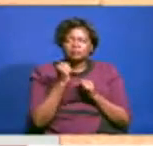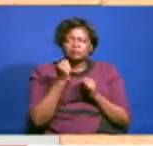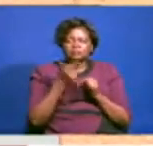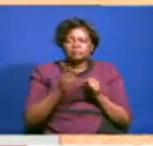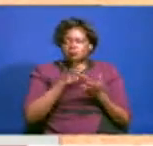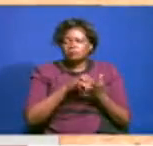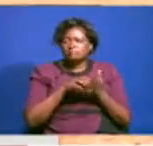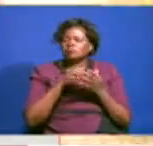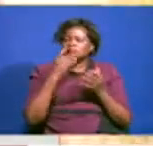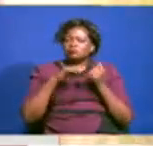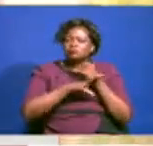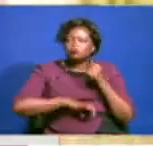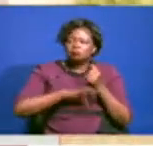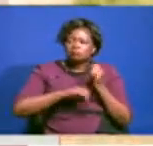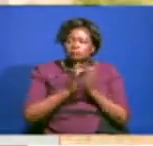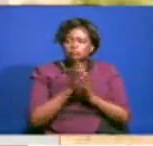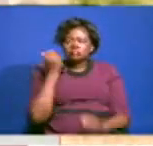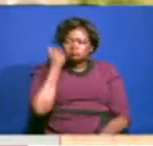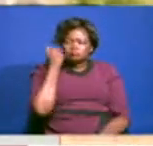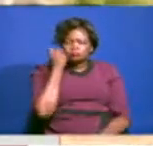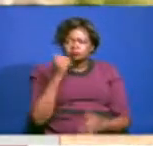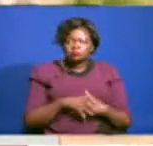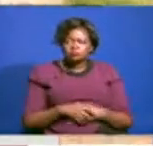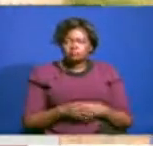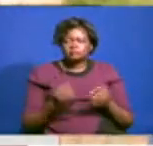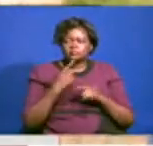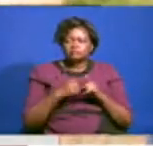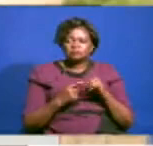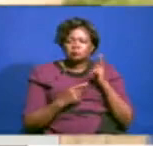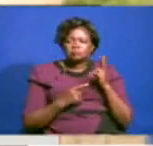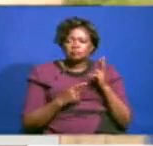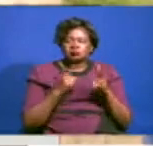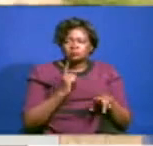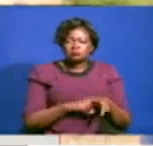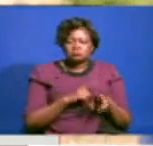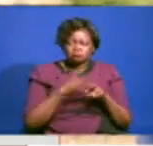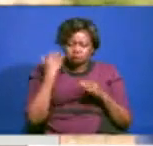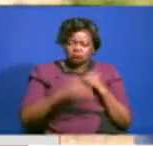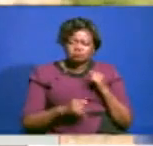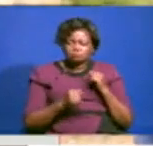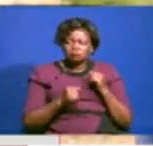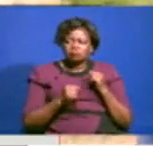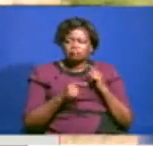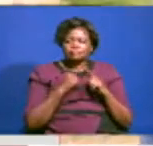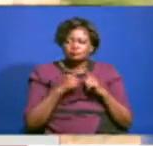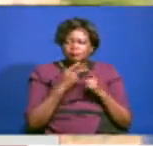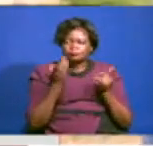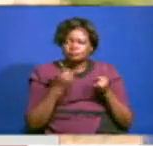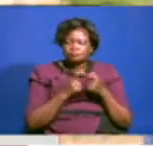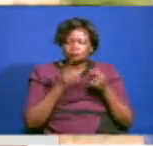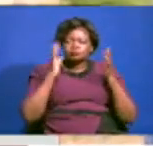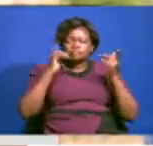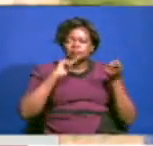donkey theft and diseases. Bata miaka mbili wakati funda ilisimamishwa kuchinja, siku hizi tunaona mabadiliko,